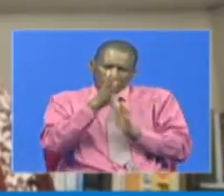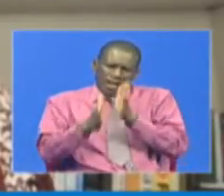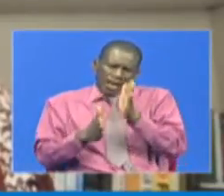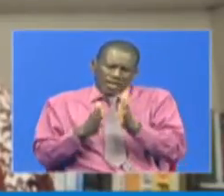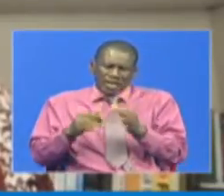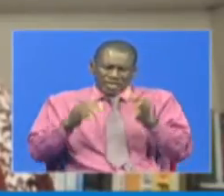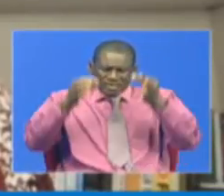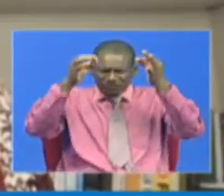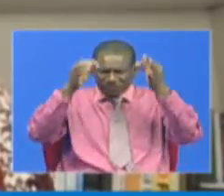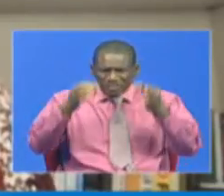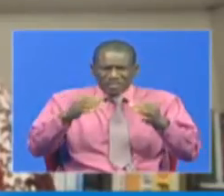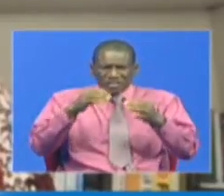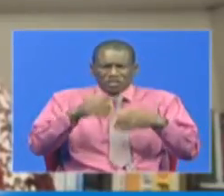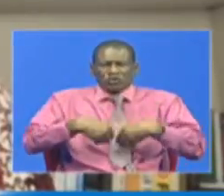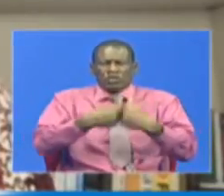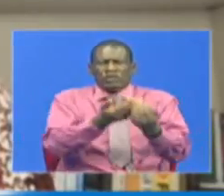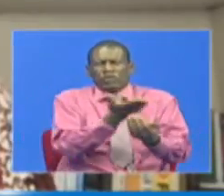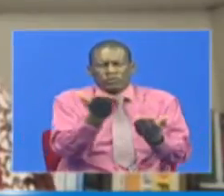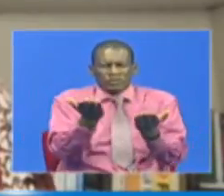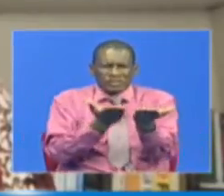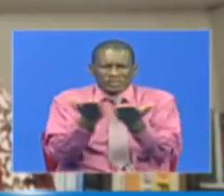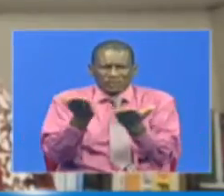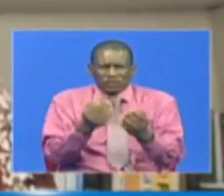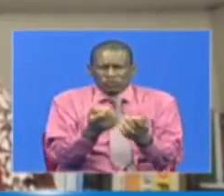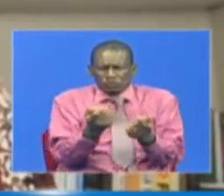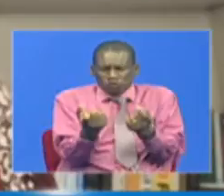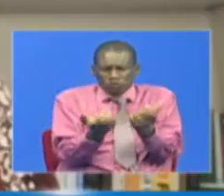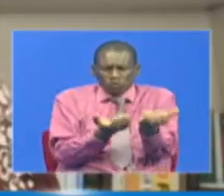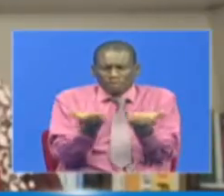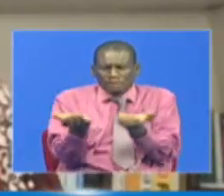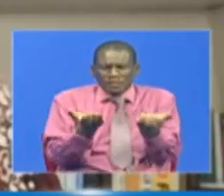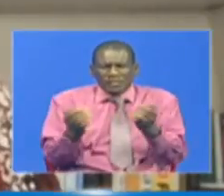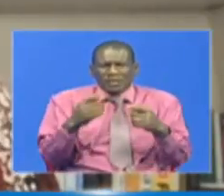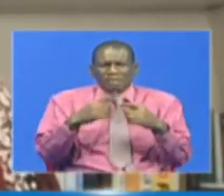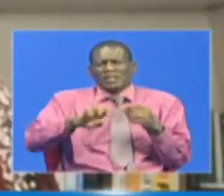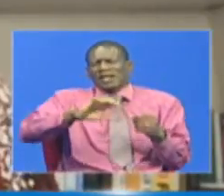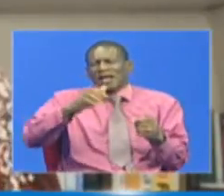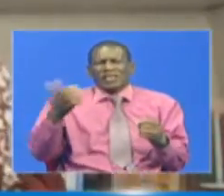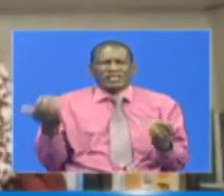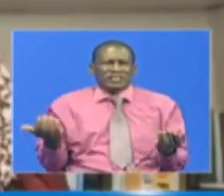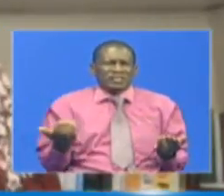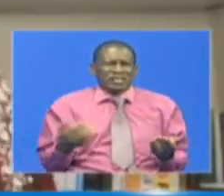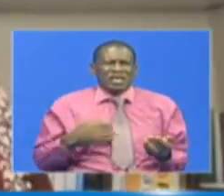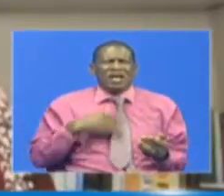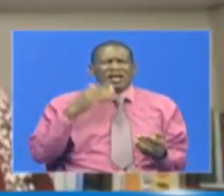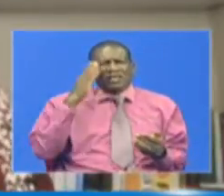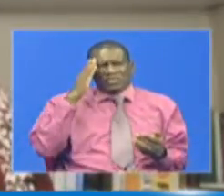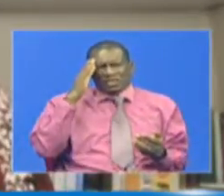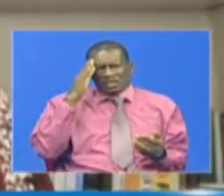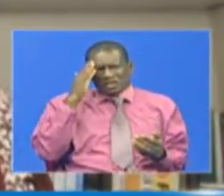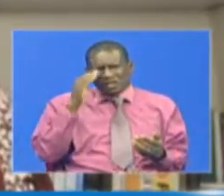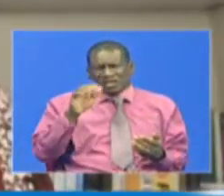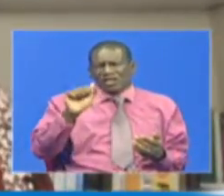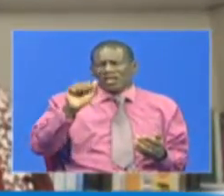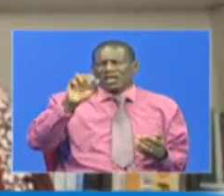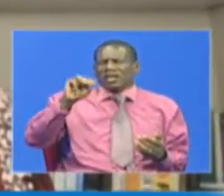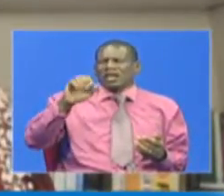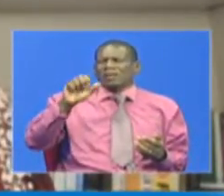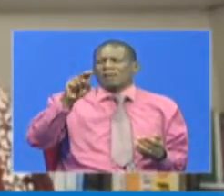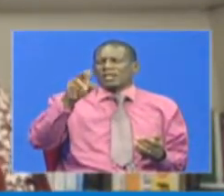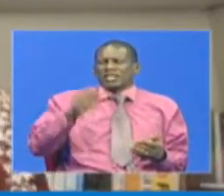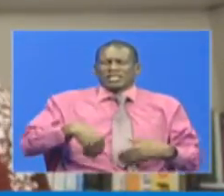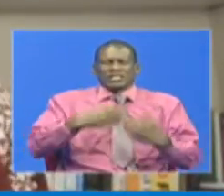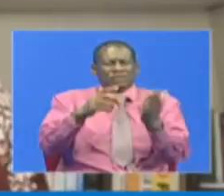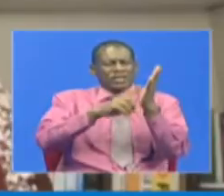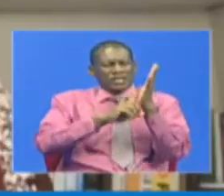with giving these sort of services to small businesses. But others, I think Amani is giving that